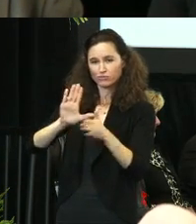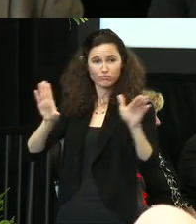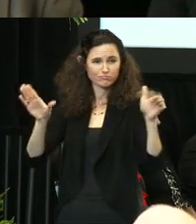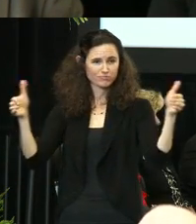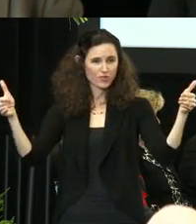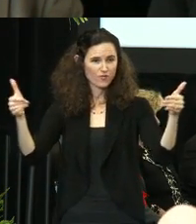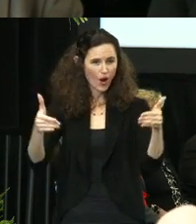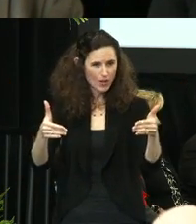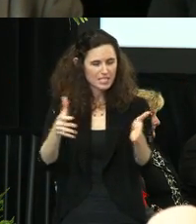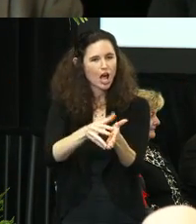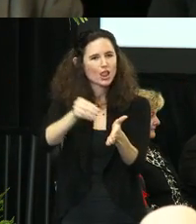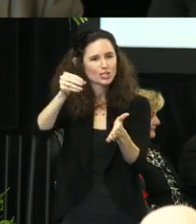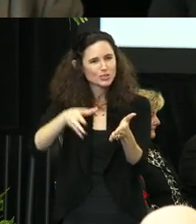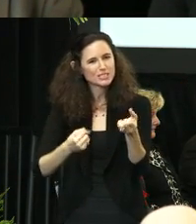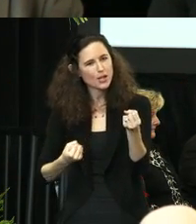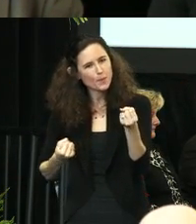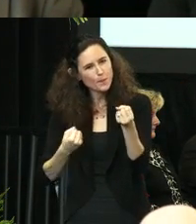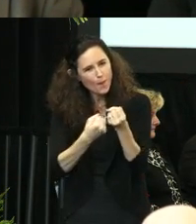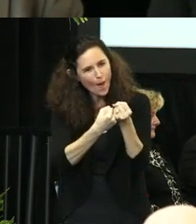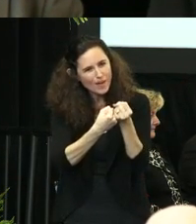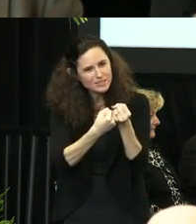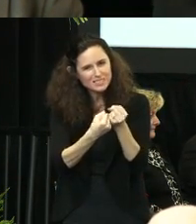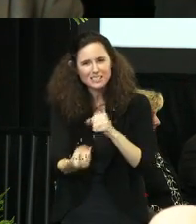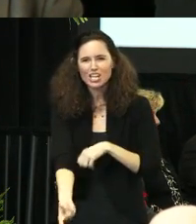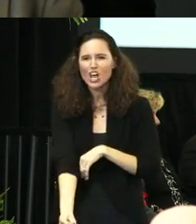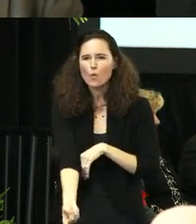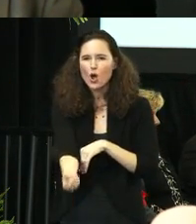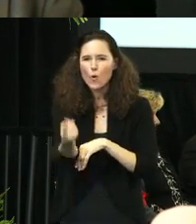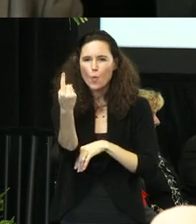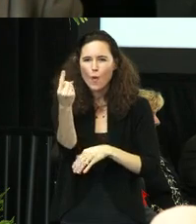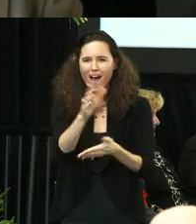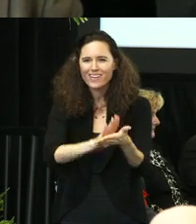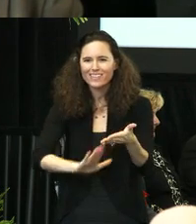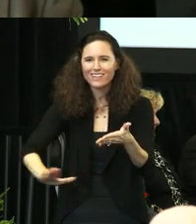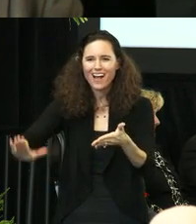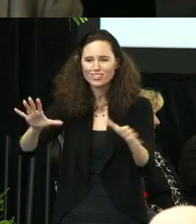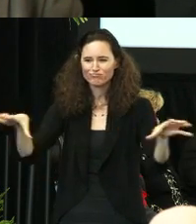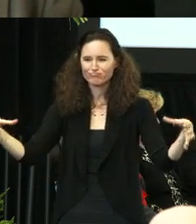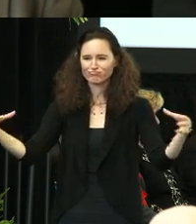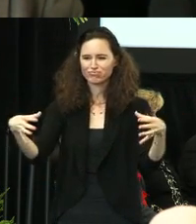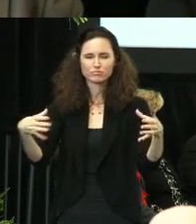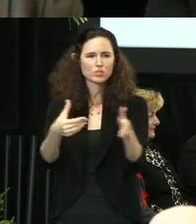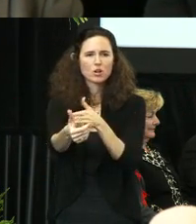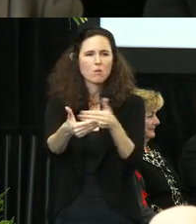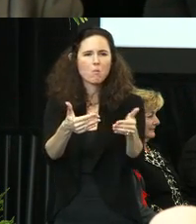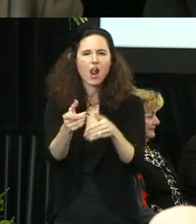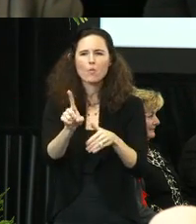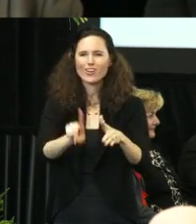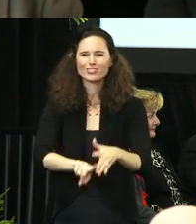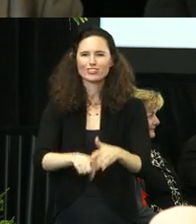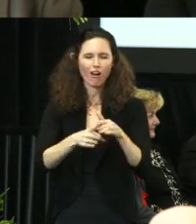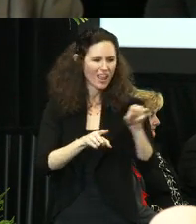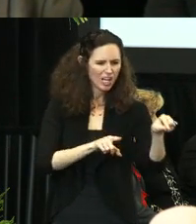further supports the aspect of being one college, regardless of where you step in for your learning.